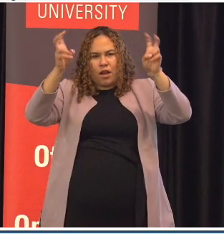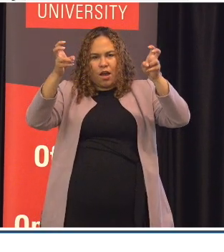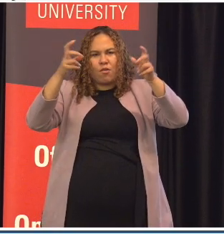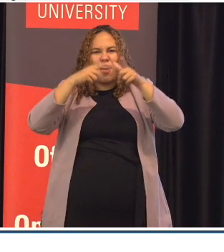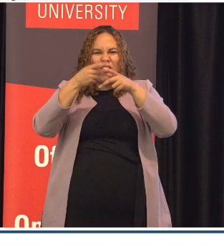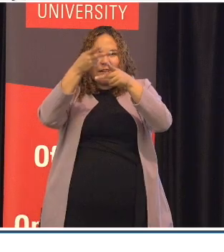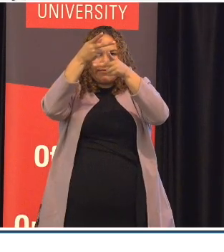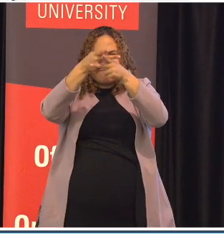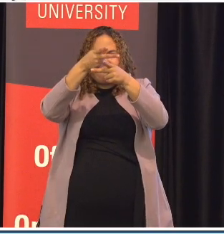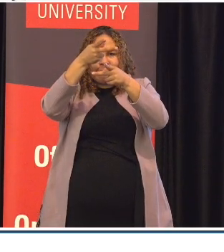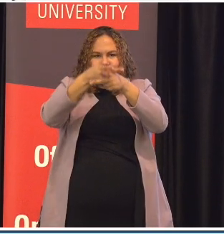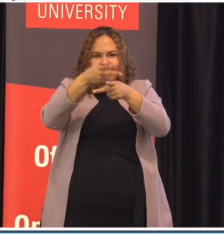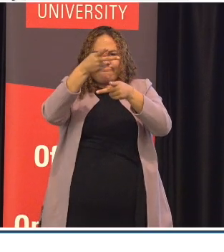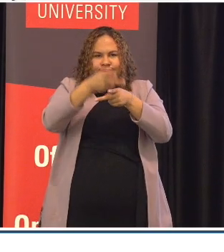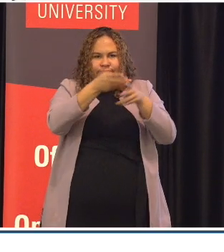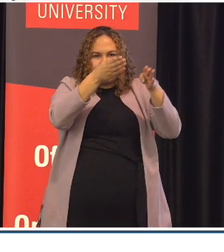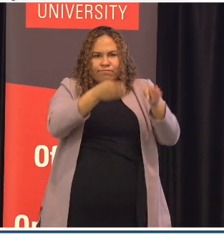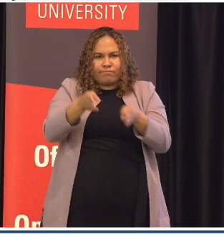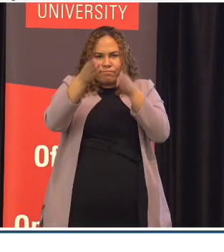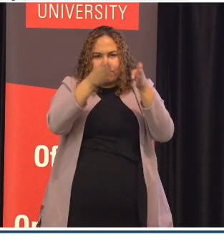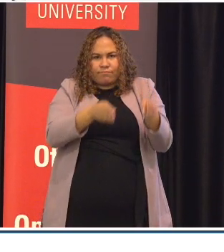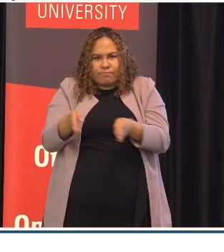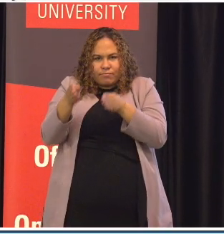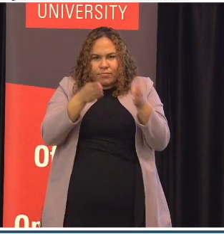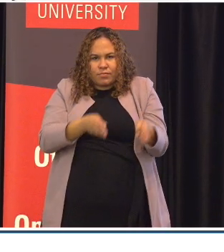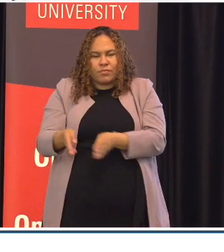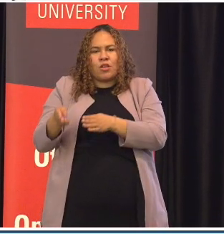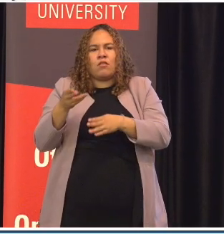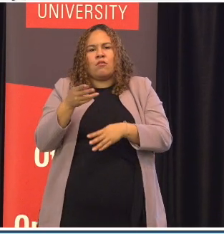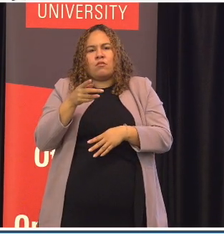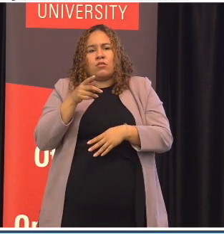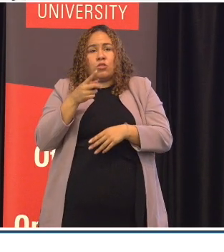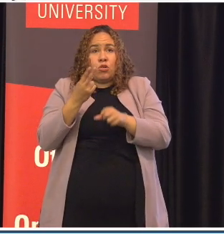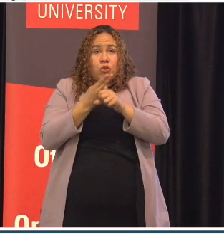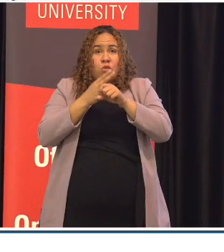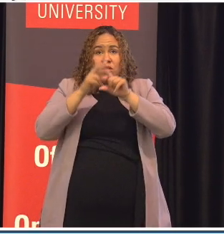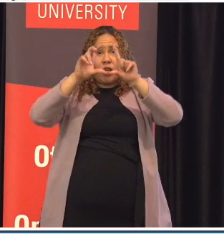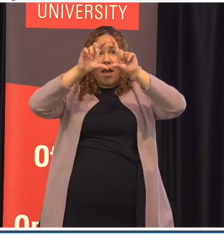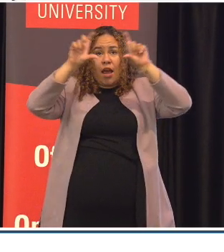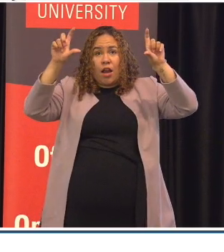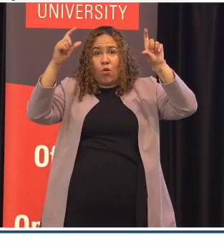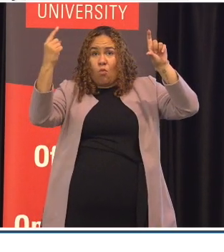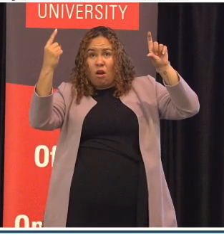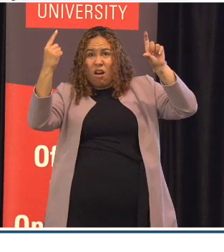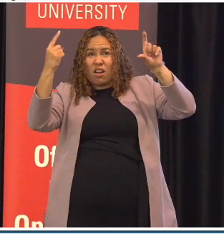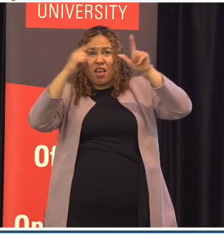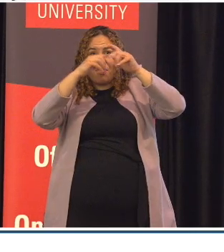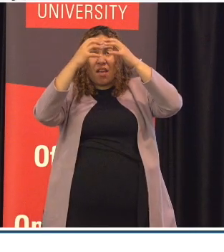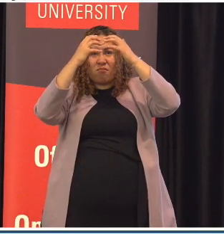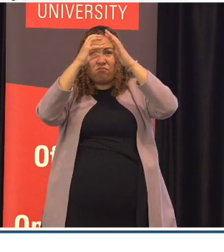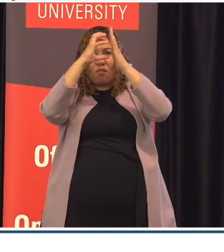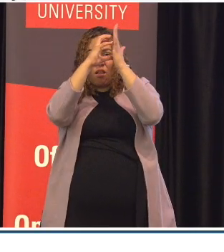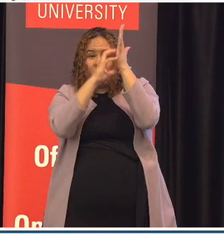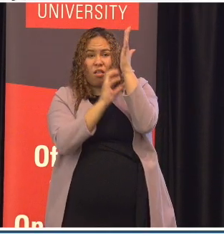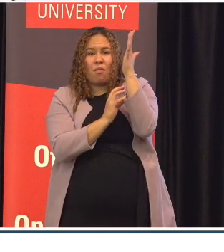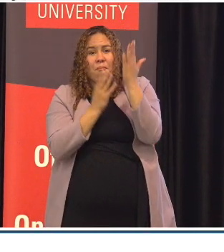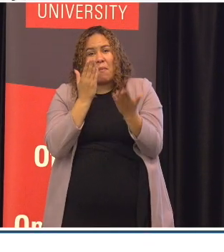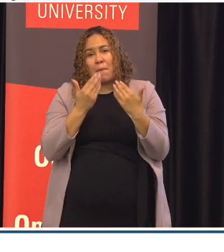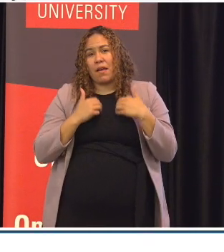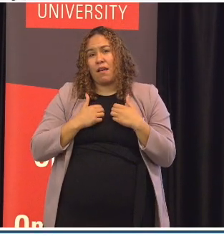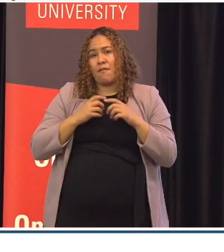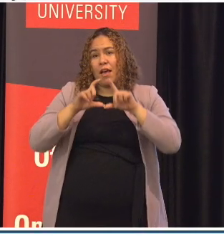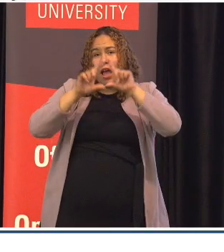things in order. So if you use a heading 1 and you need a little bit, break it up into sections, you're going to use a heading